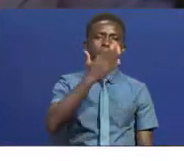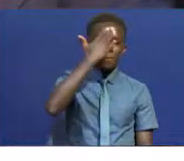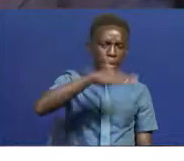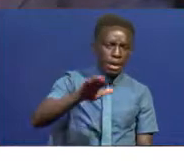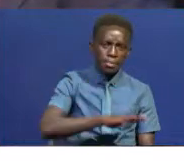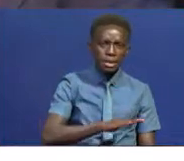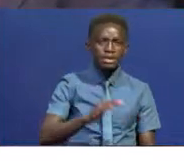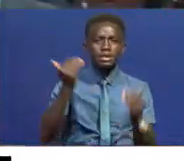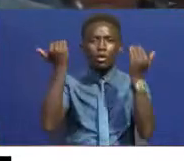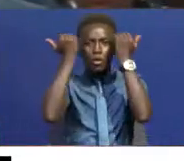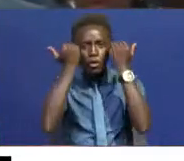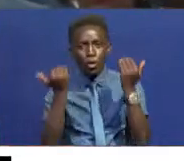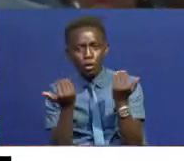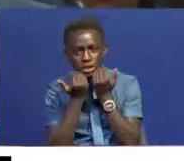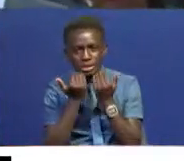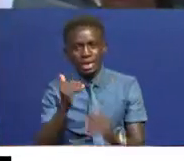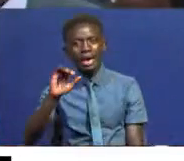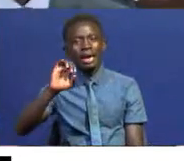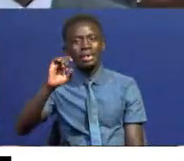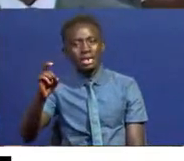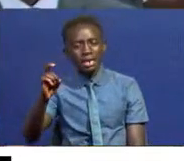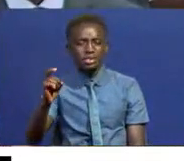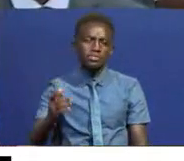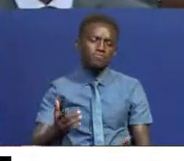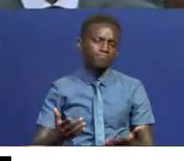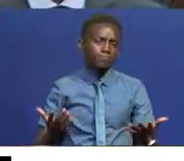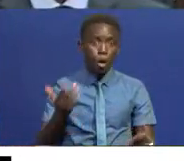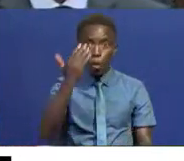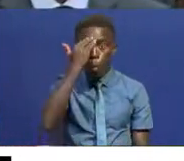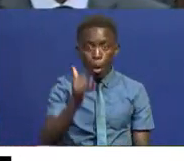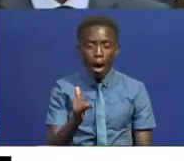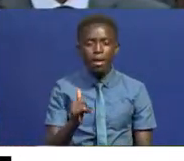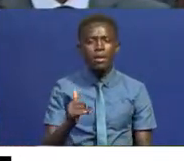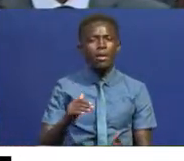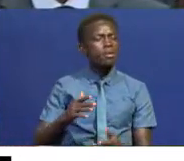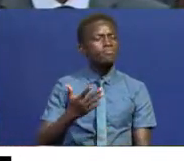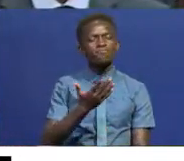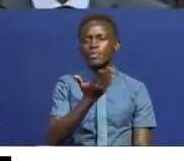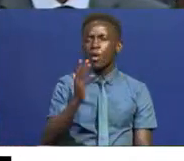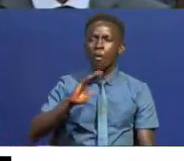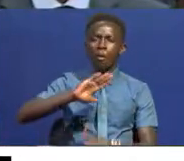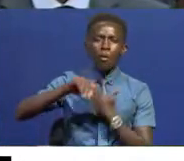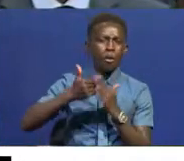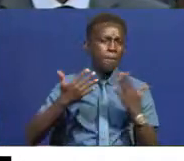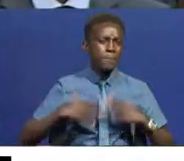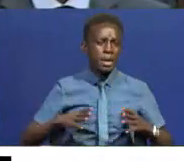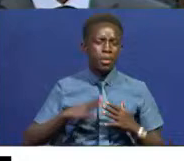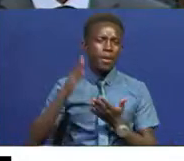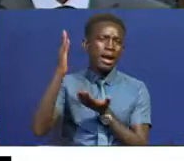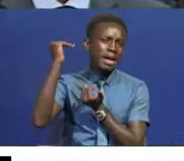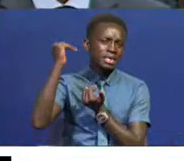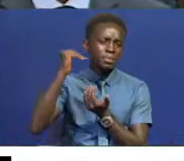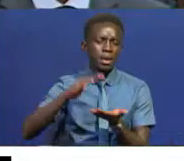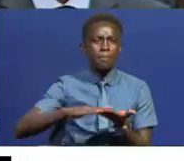judiciary, because everybody expects more pay. I want to